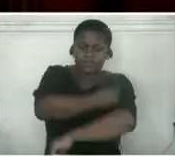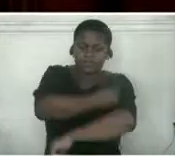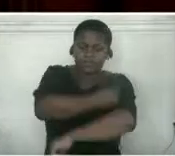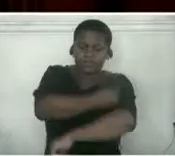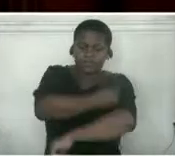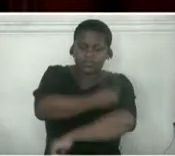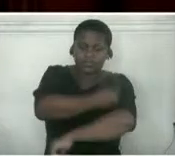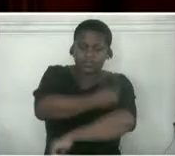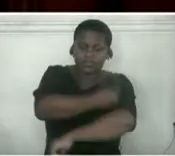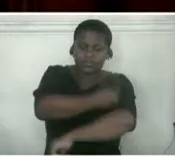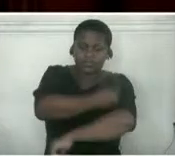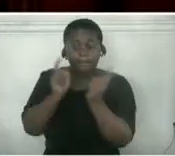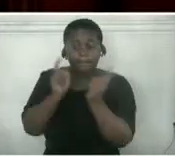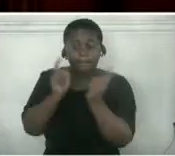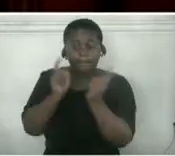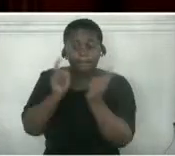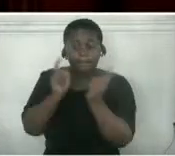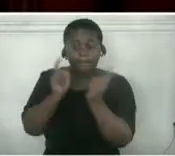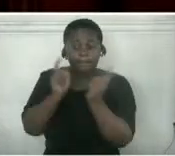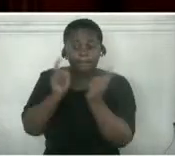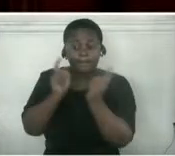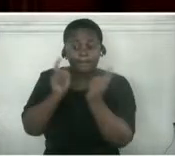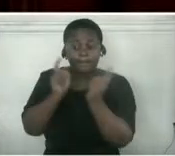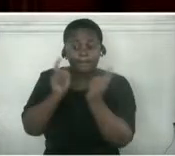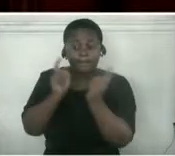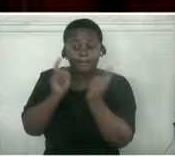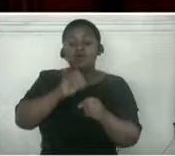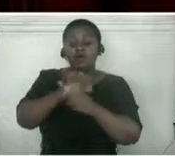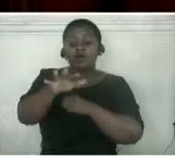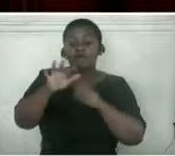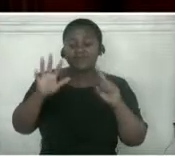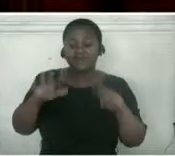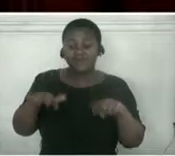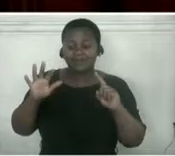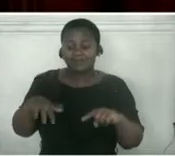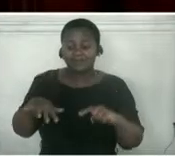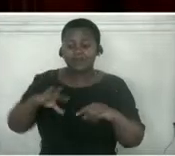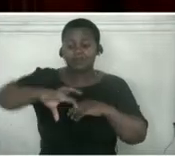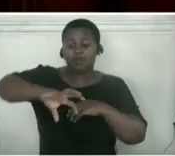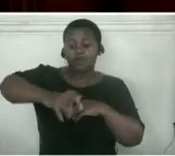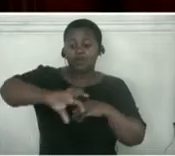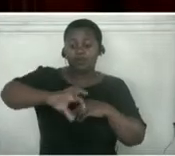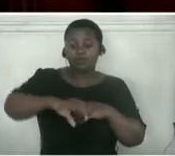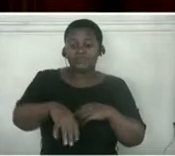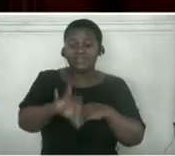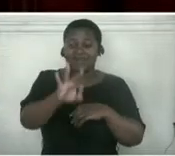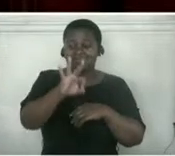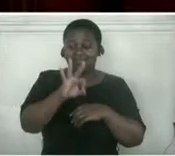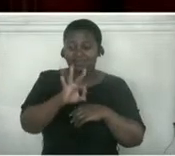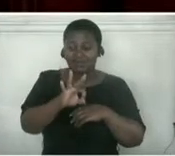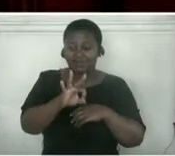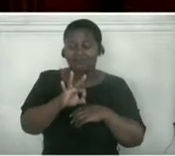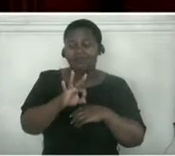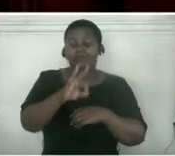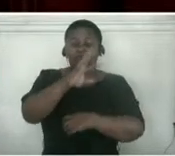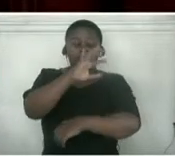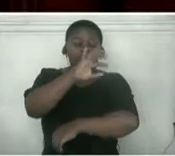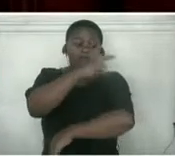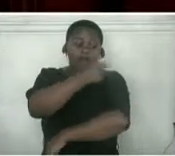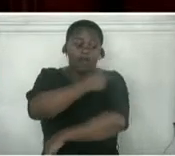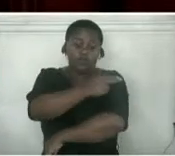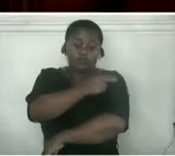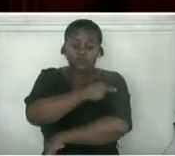urgent need for COVID-19 beds, the province commissioned 3 field hospitals: